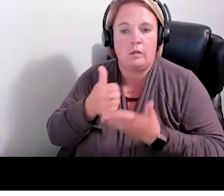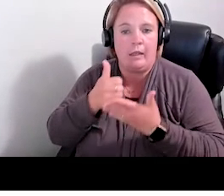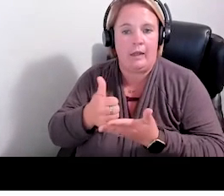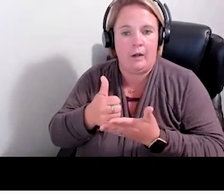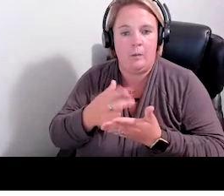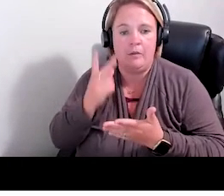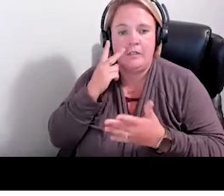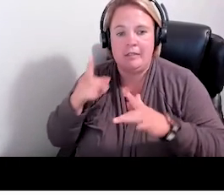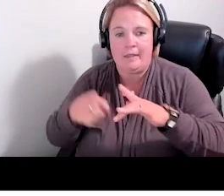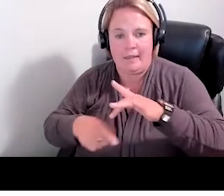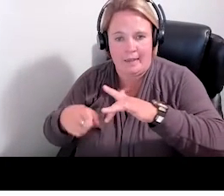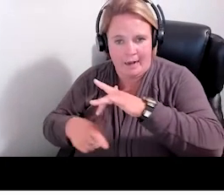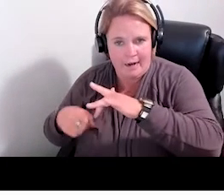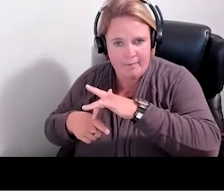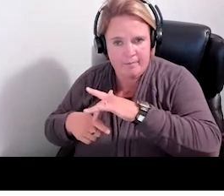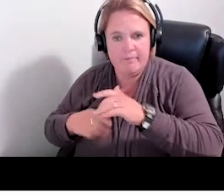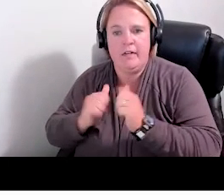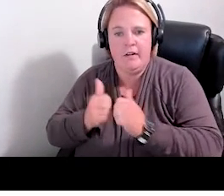gaps in our processes.